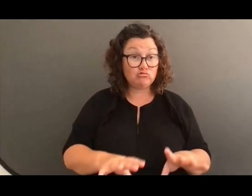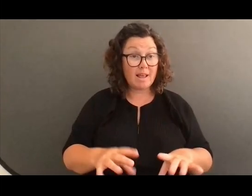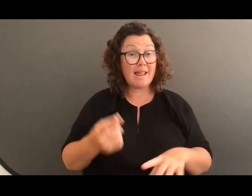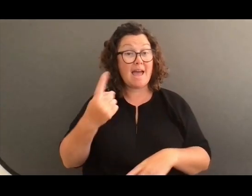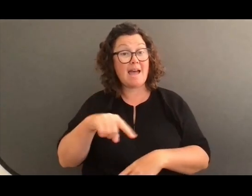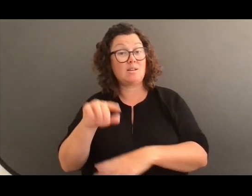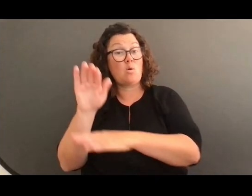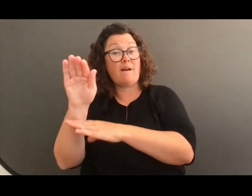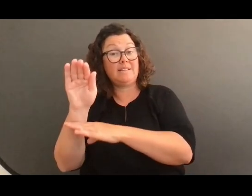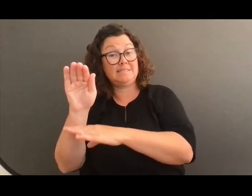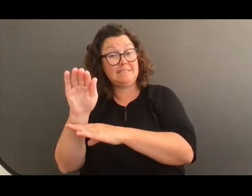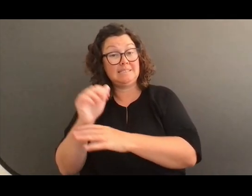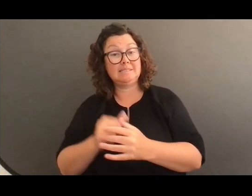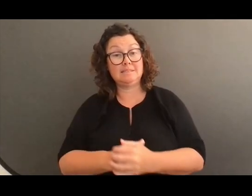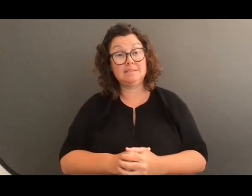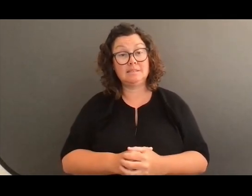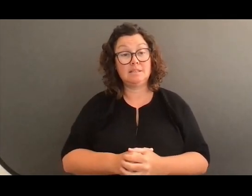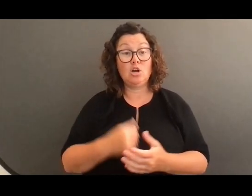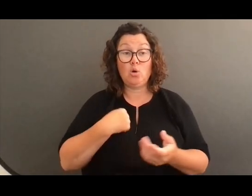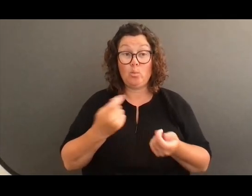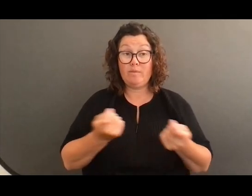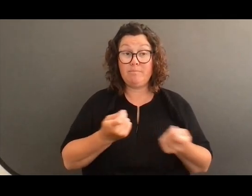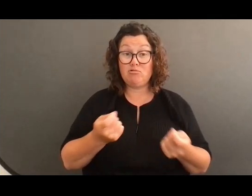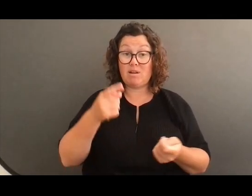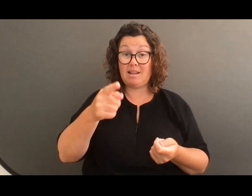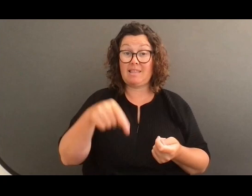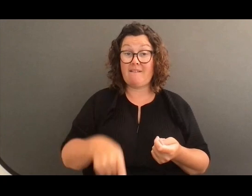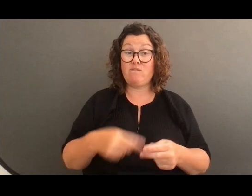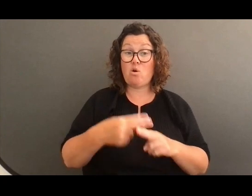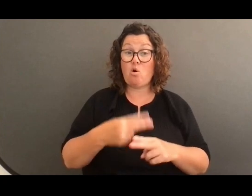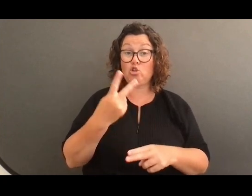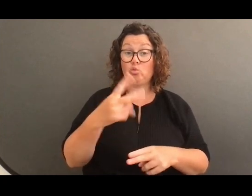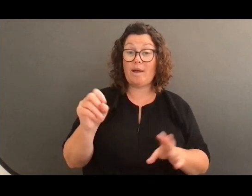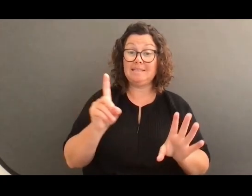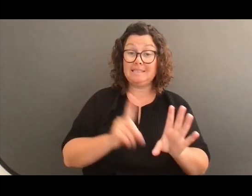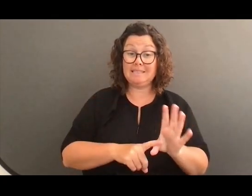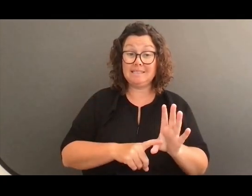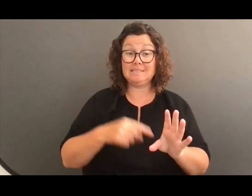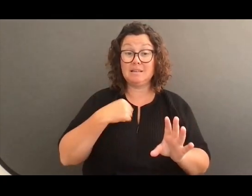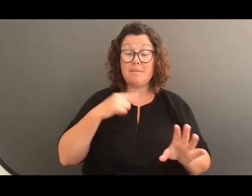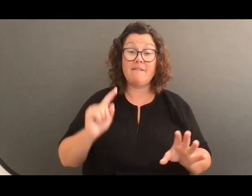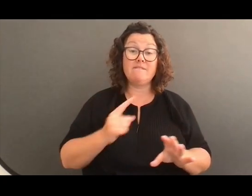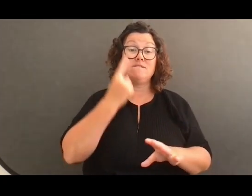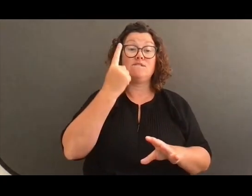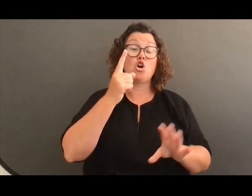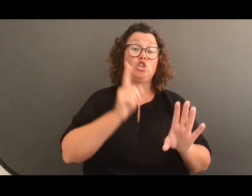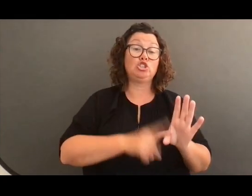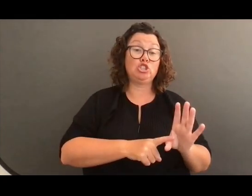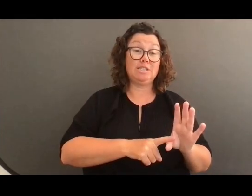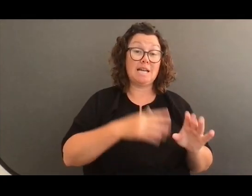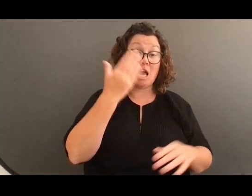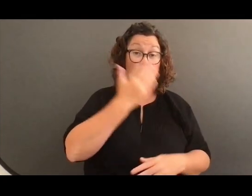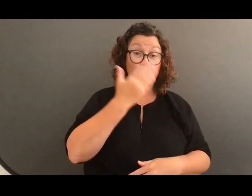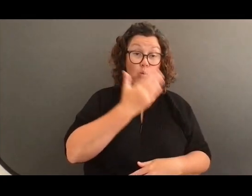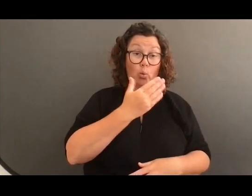at Net Waste, but we have been running it for 20 years. And in my first year at my first school, my Year 9 students made a project for the very first Waste